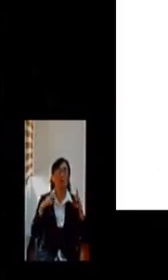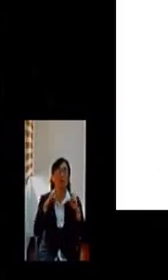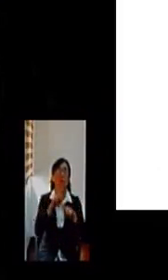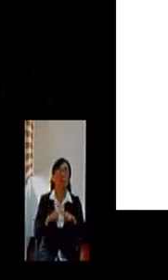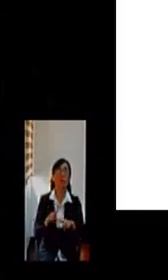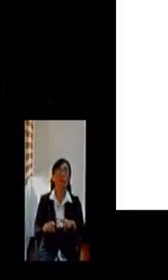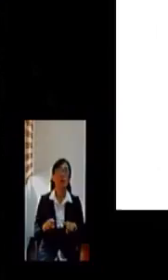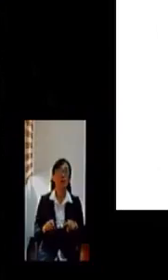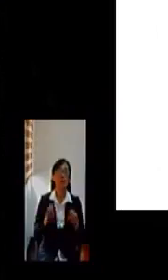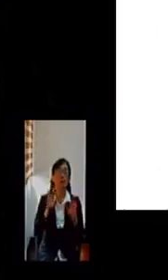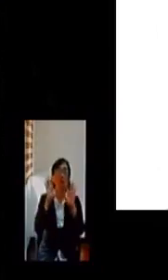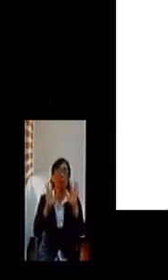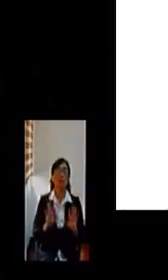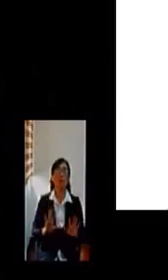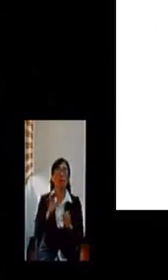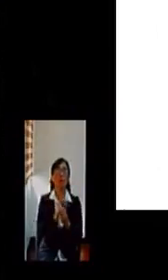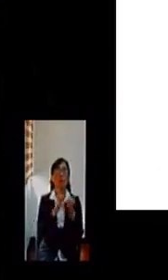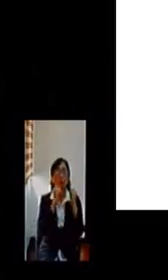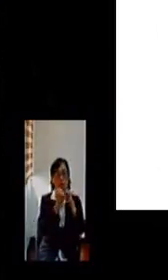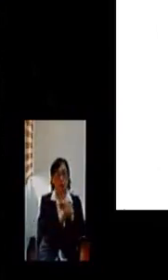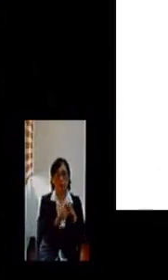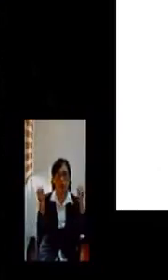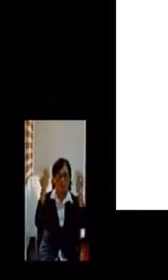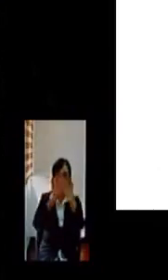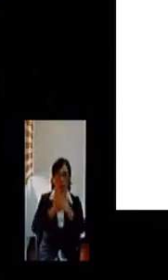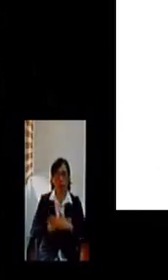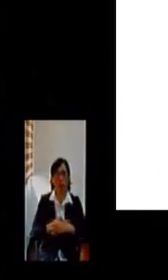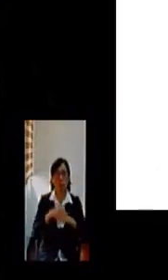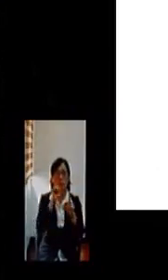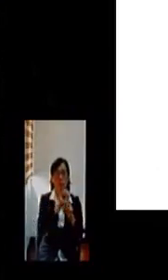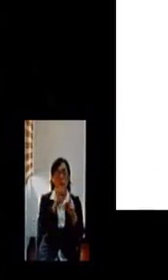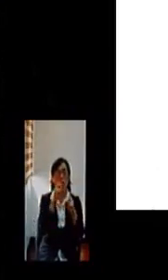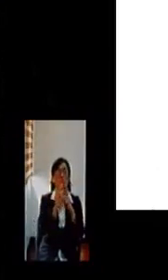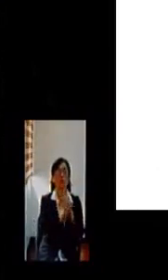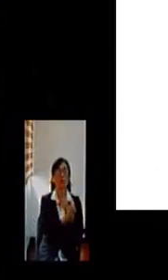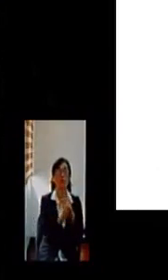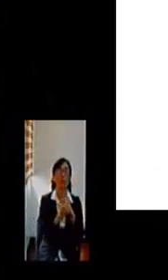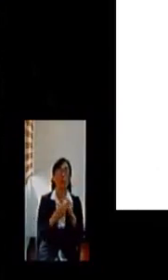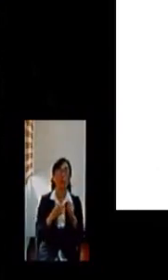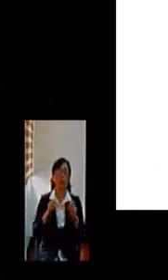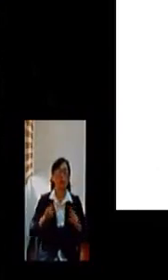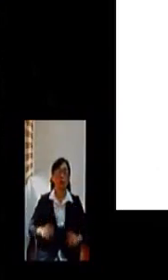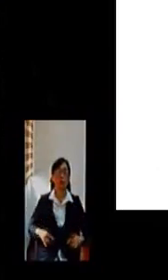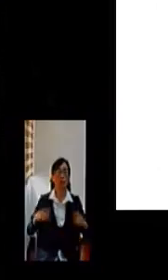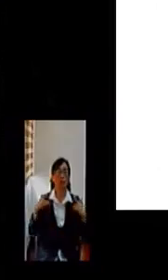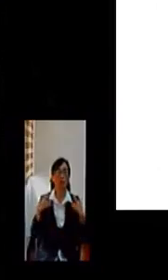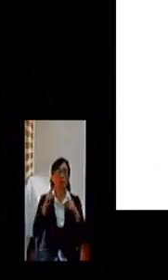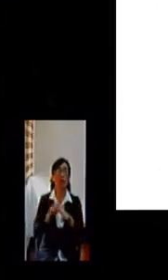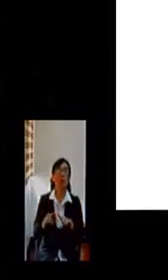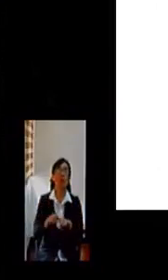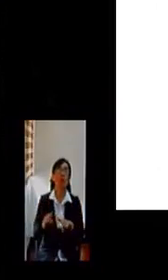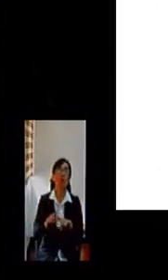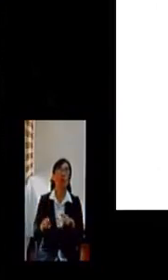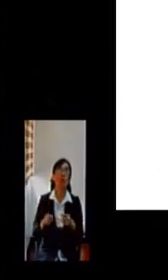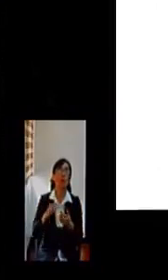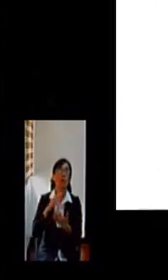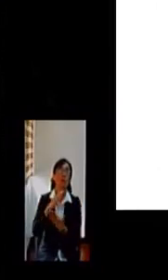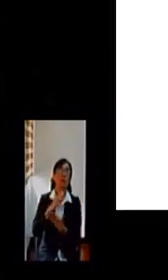Climate change exacerbates the dire condition of our biodiversity, and biodiversity being the building blocks of